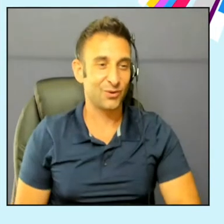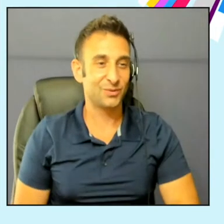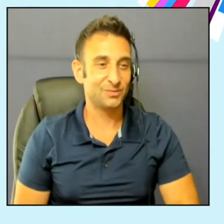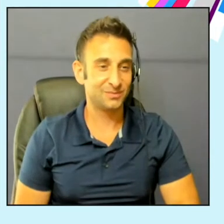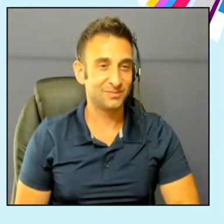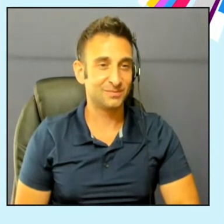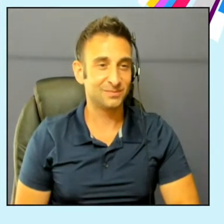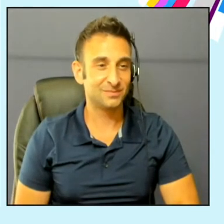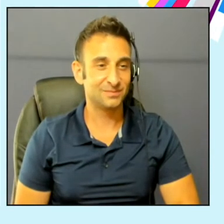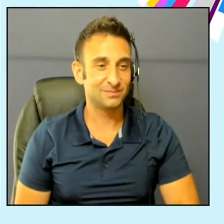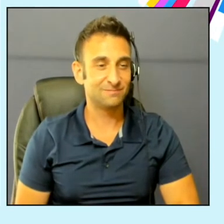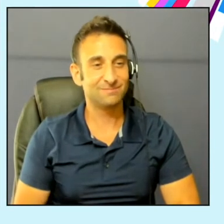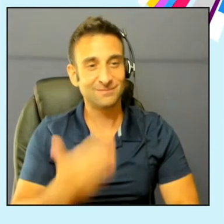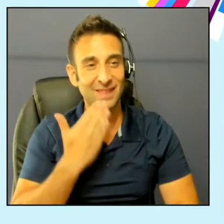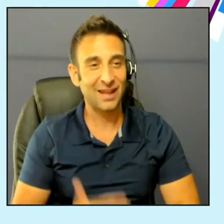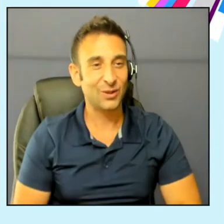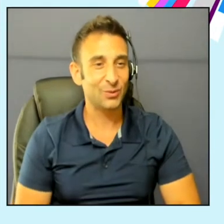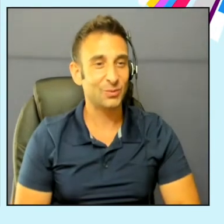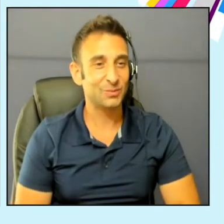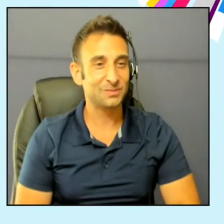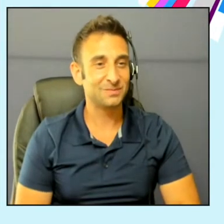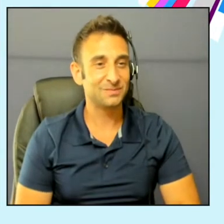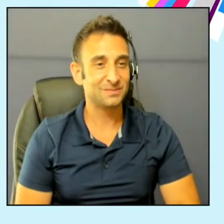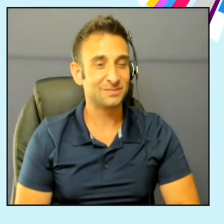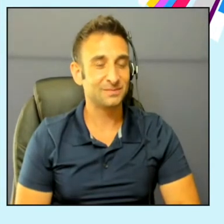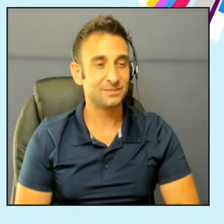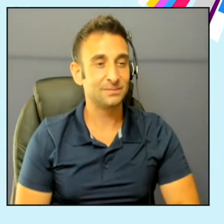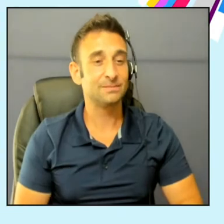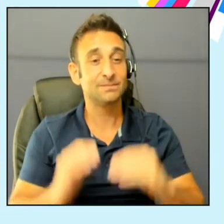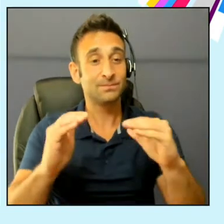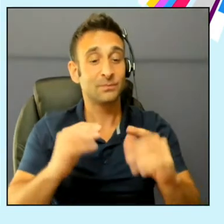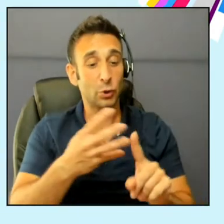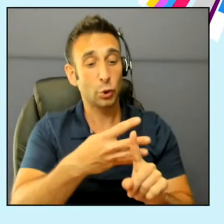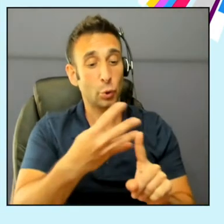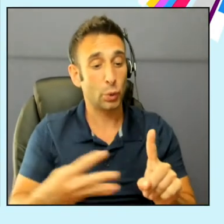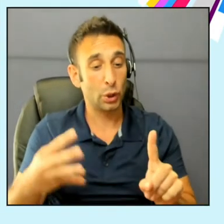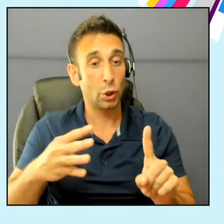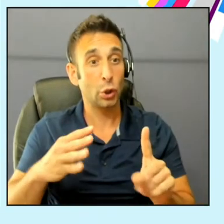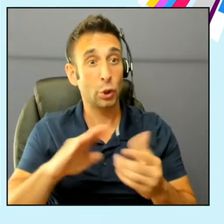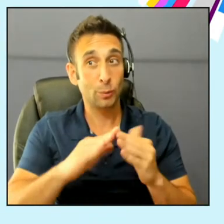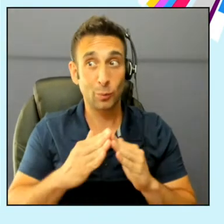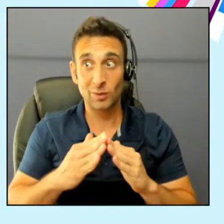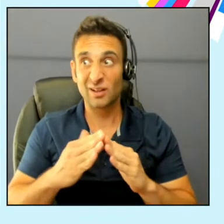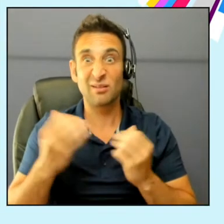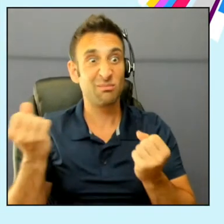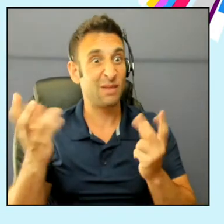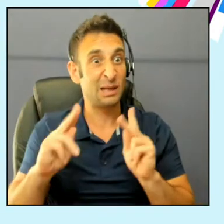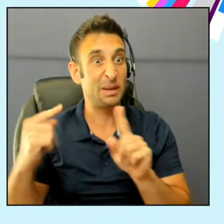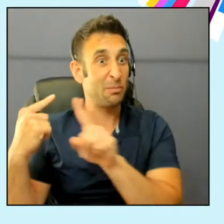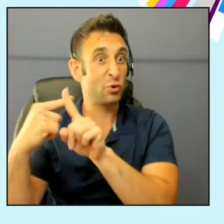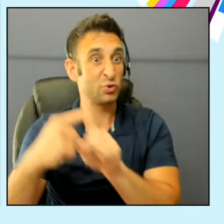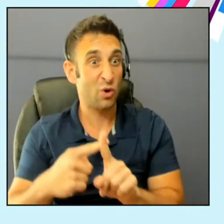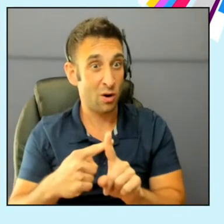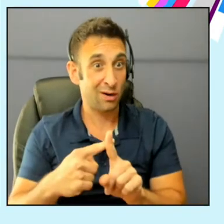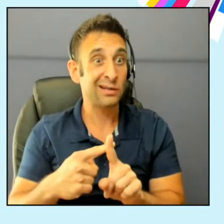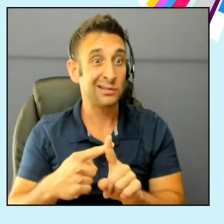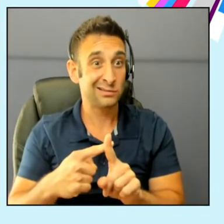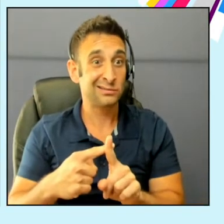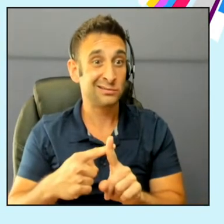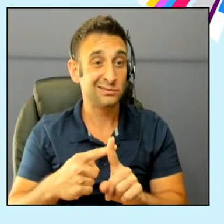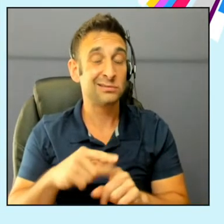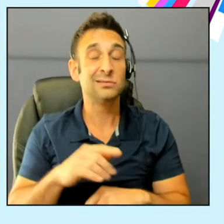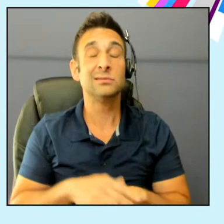Thank you. Okay. The queer community has been targeted for a long time. And even just recently, there have been so